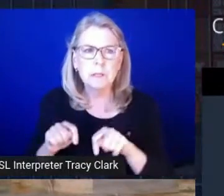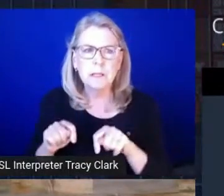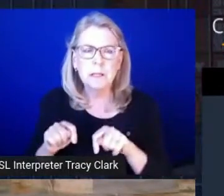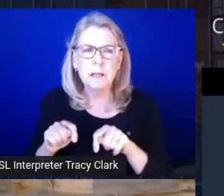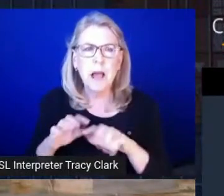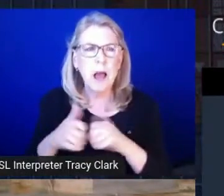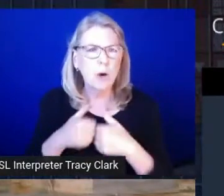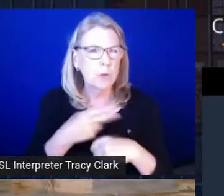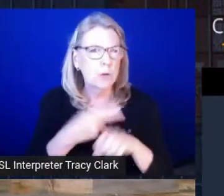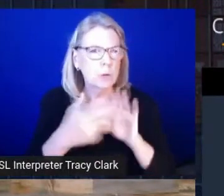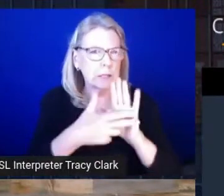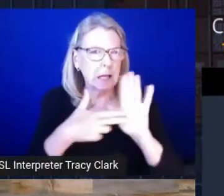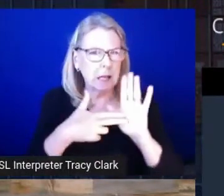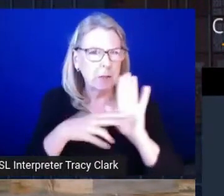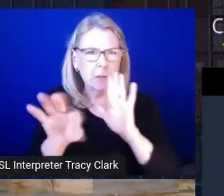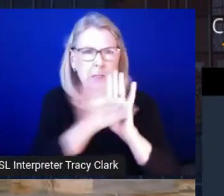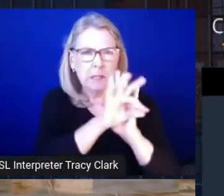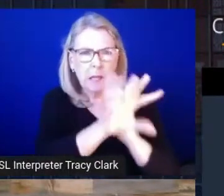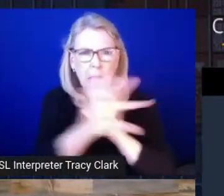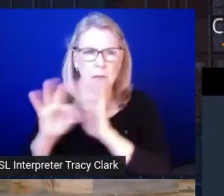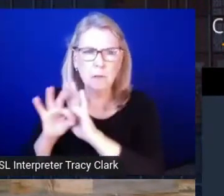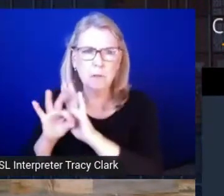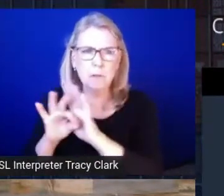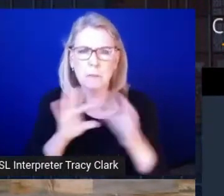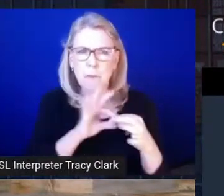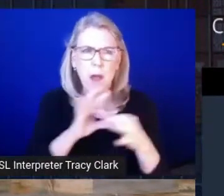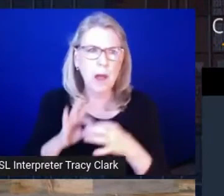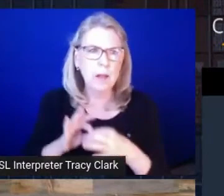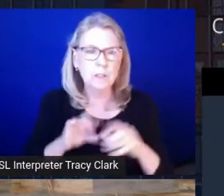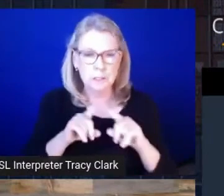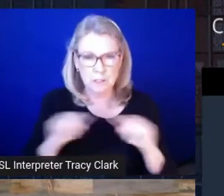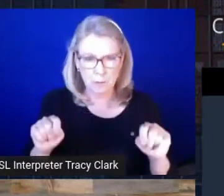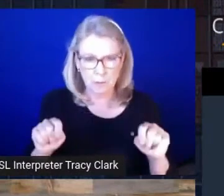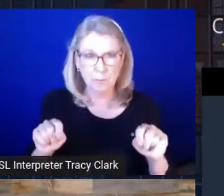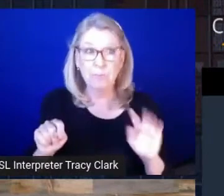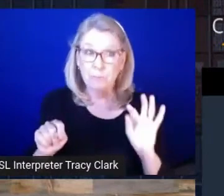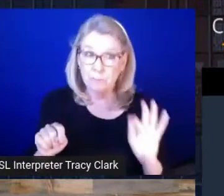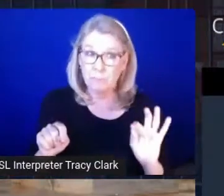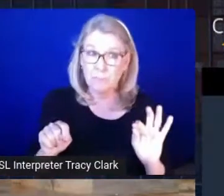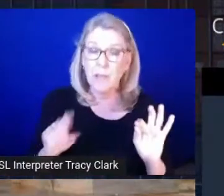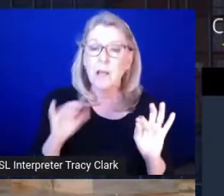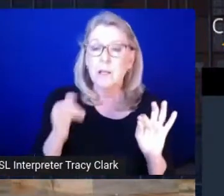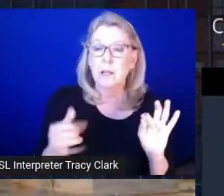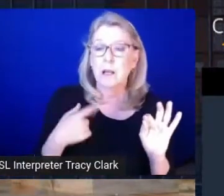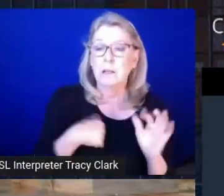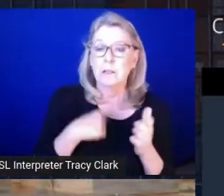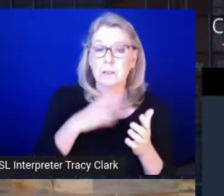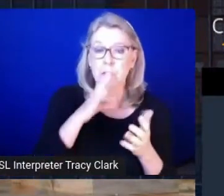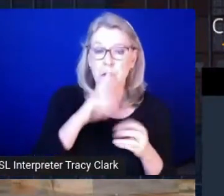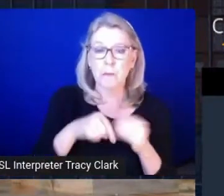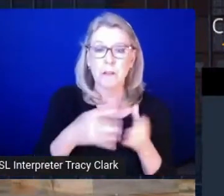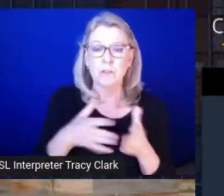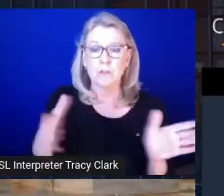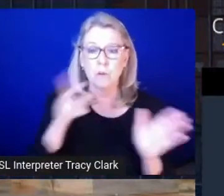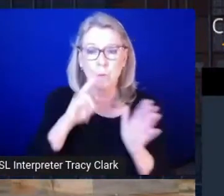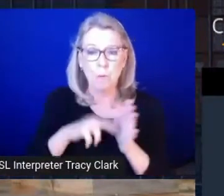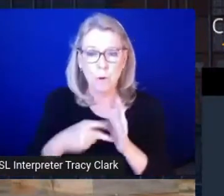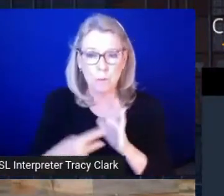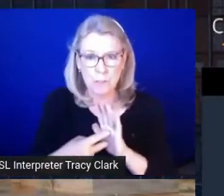Now let's talk about general purpose programming languages and how they can be used to address these issues.